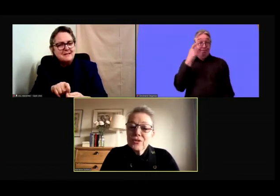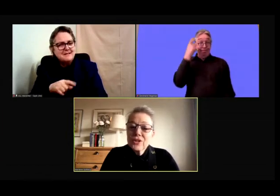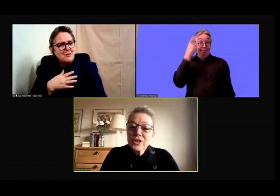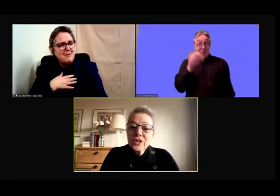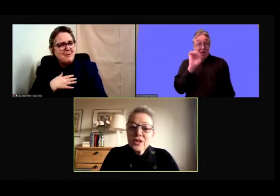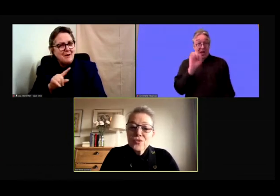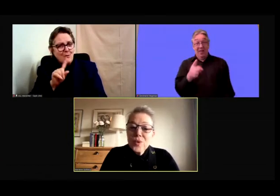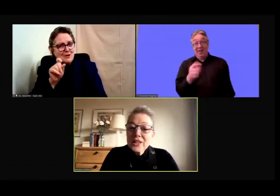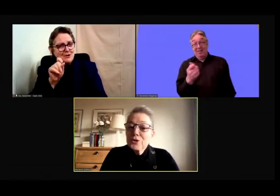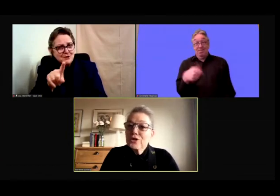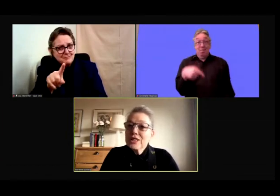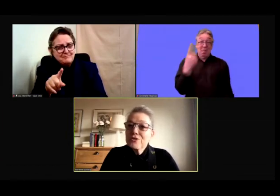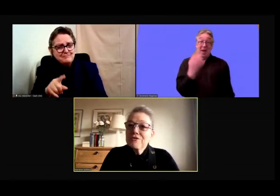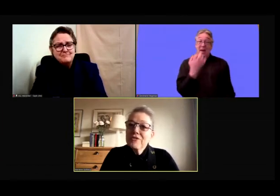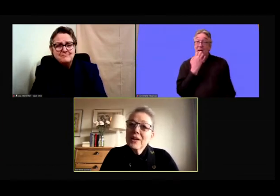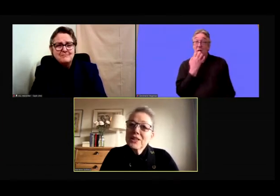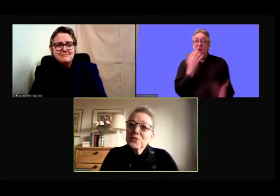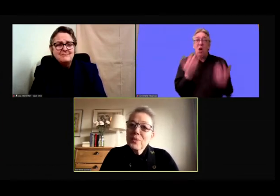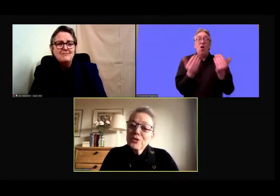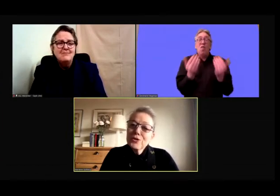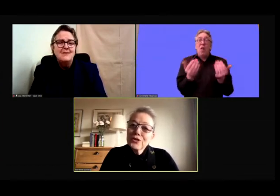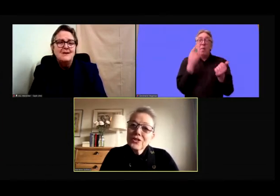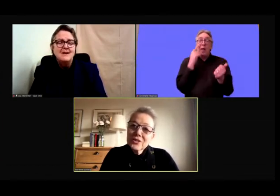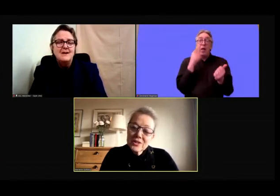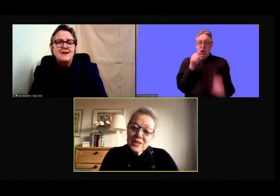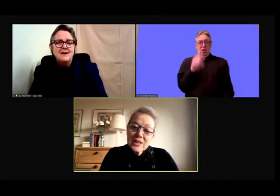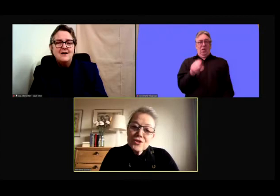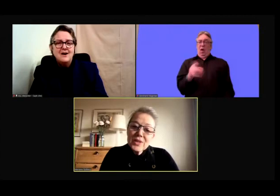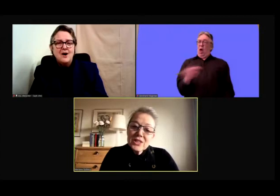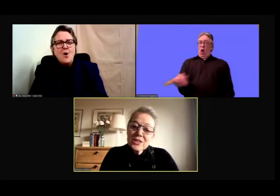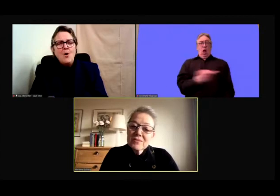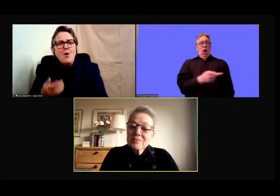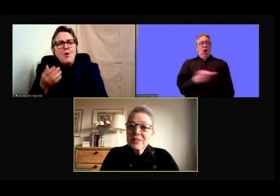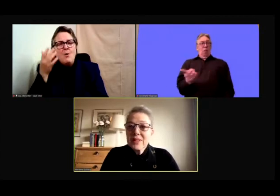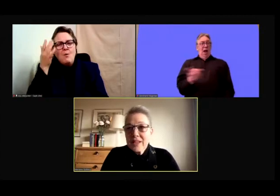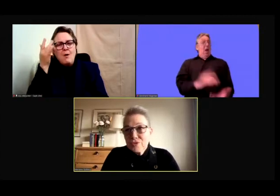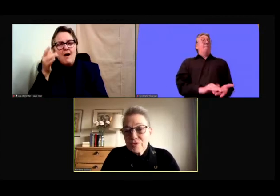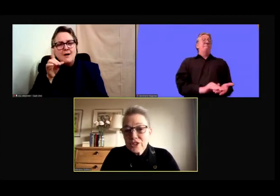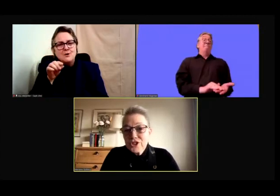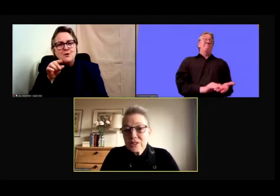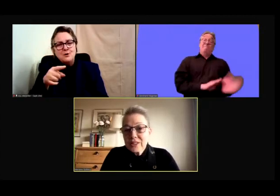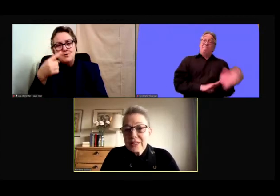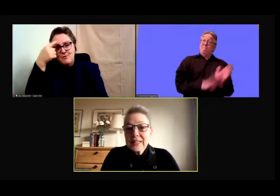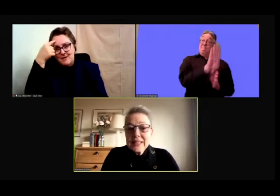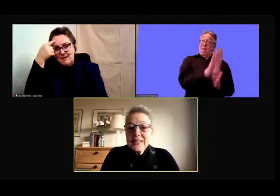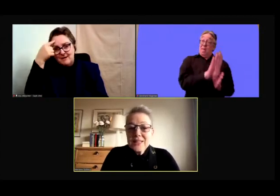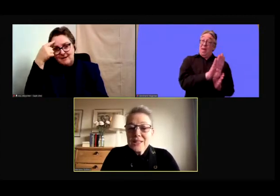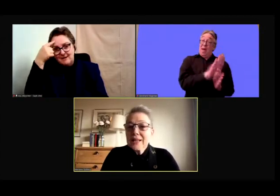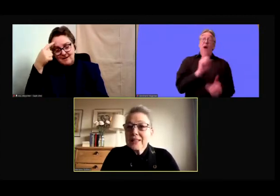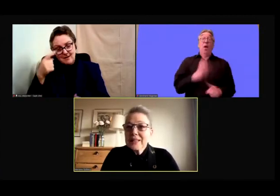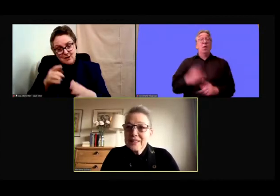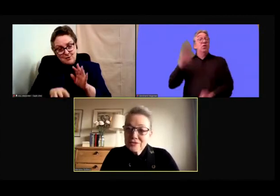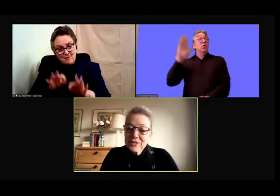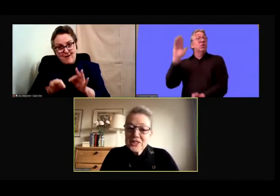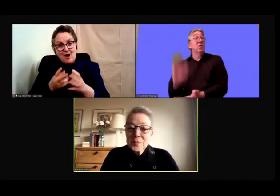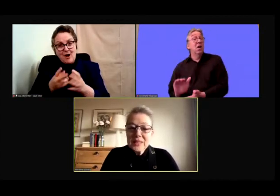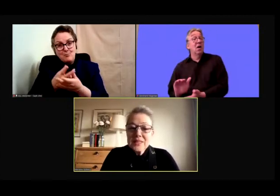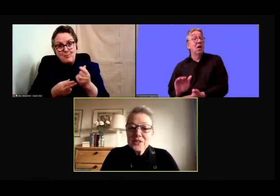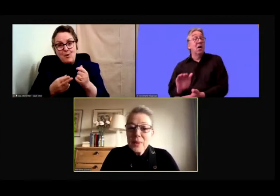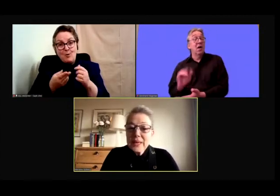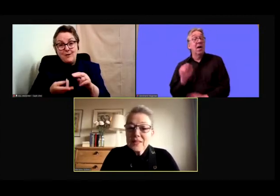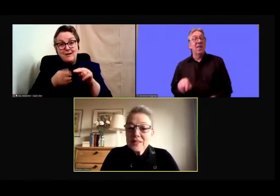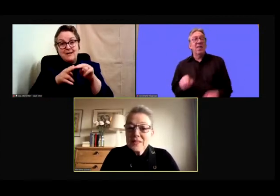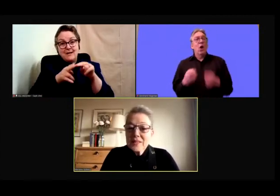elaborate on why you think you find both increase and reduction in slightly